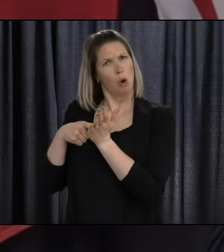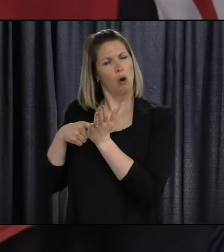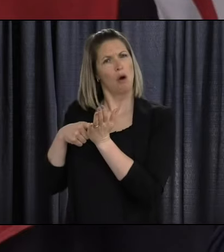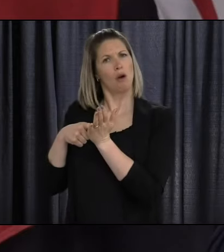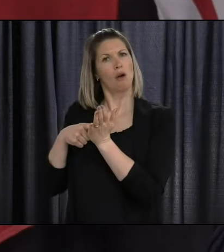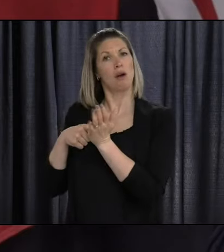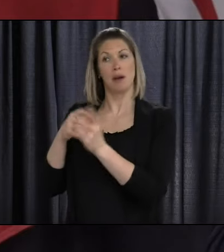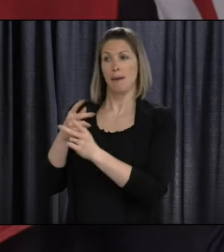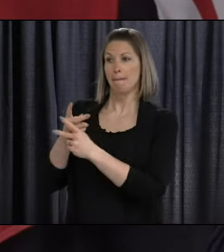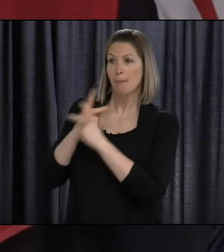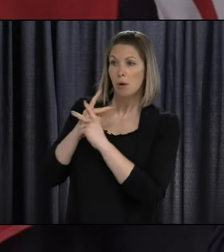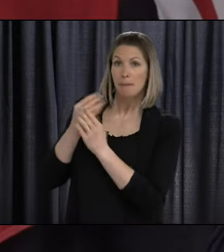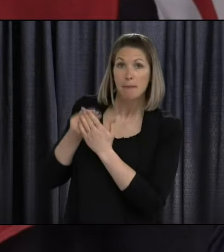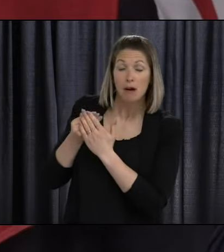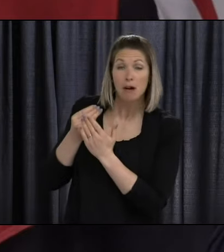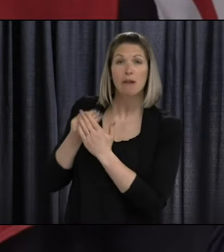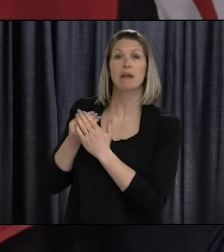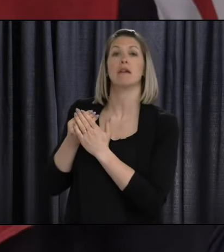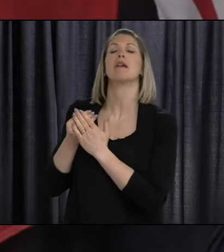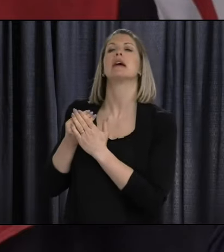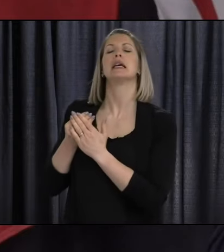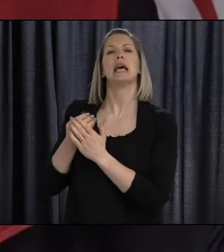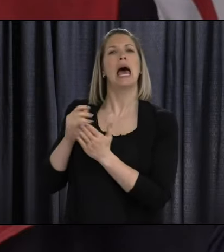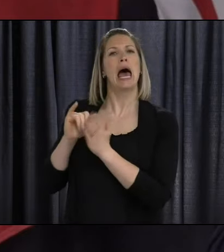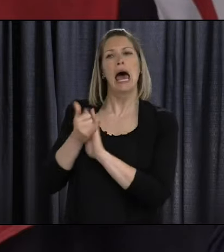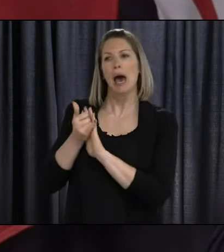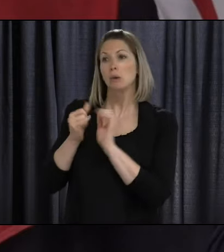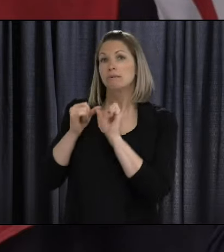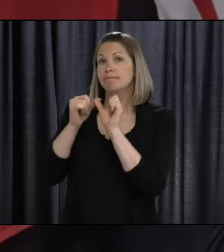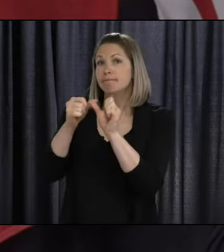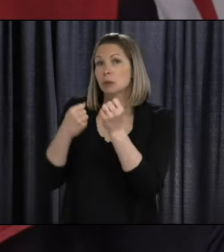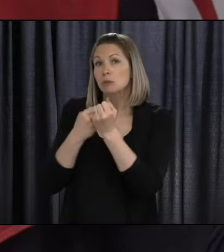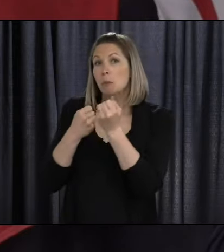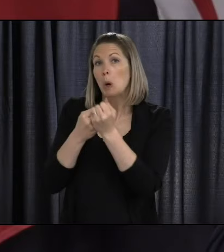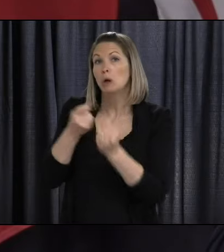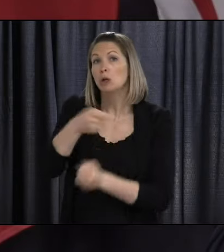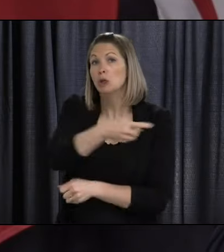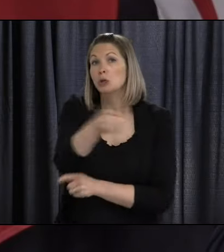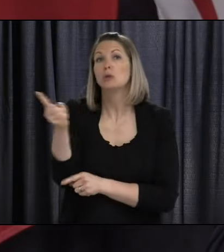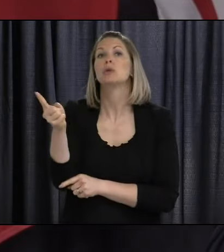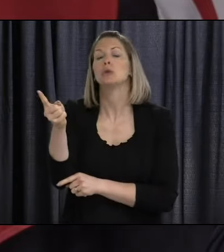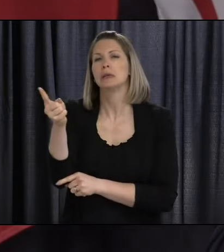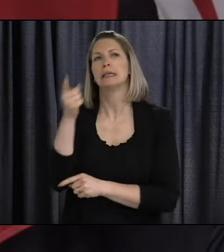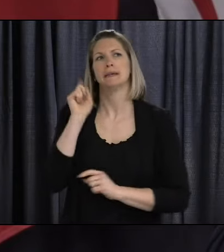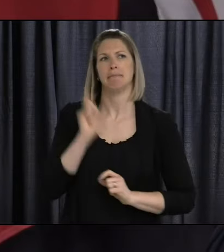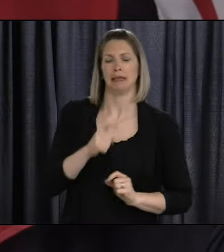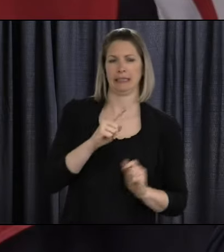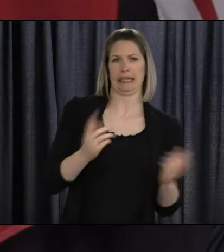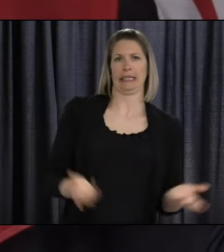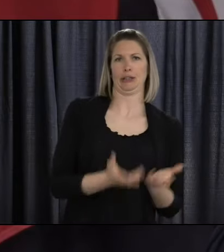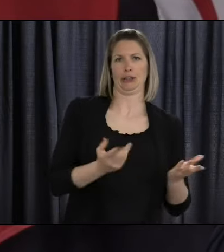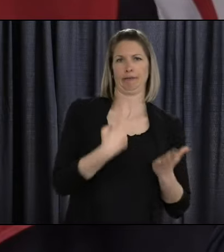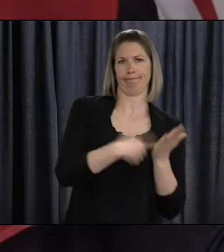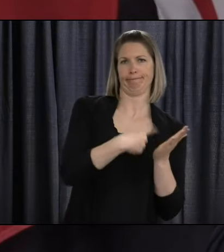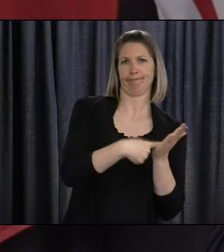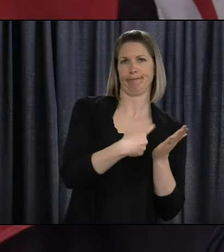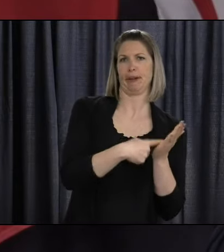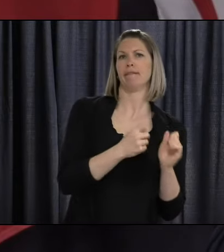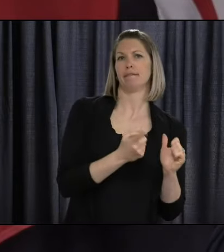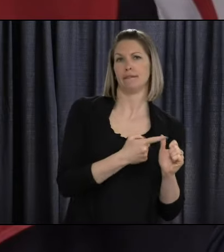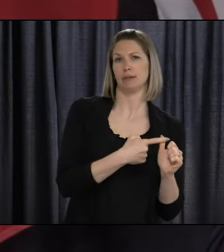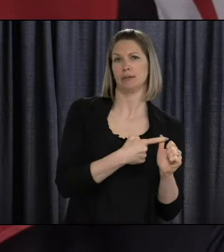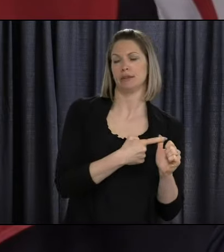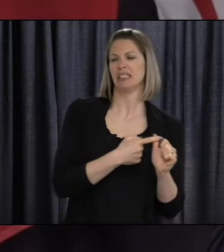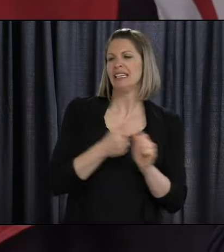requires some bringing back the House of Assembly from time to time. These supports are in every community, and